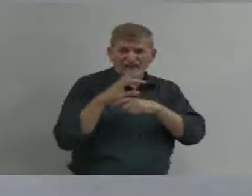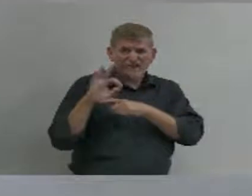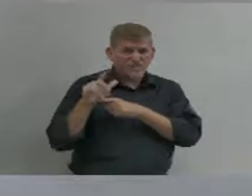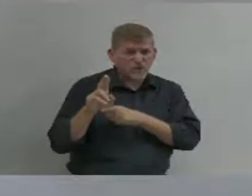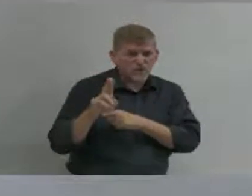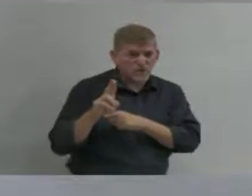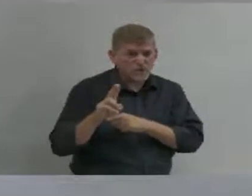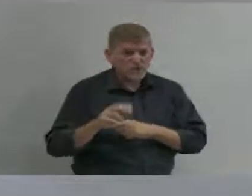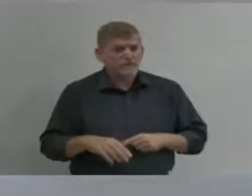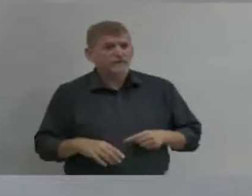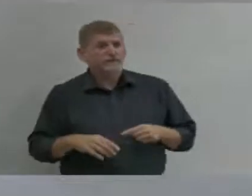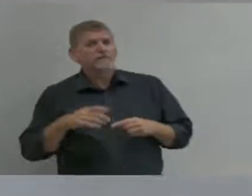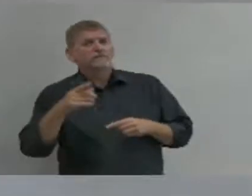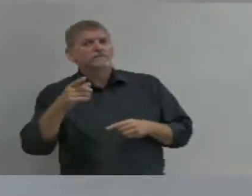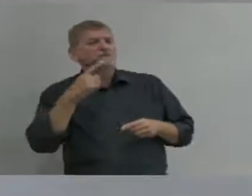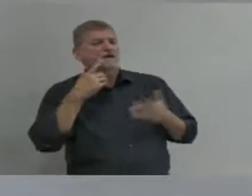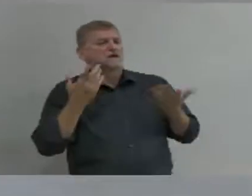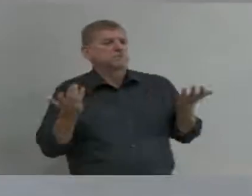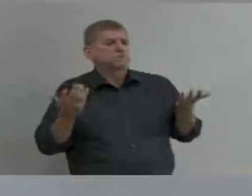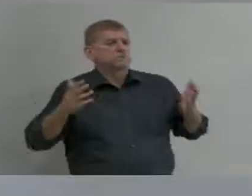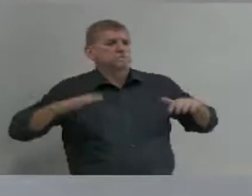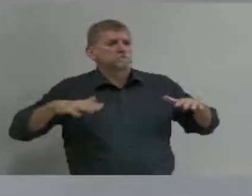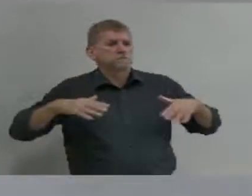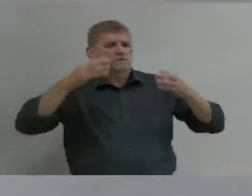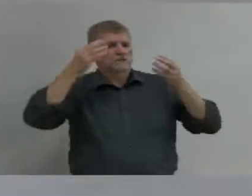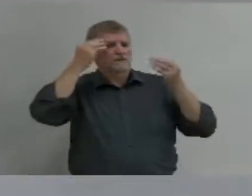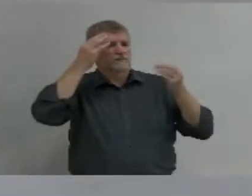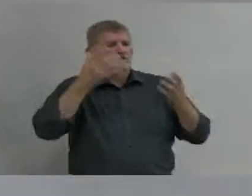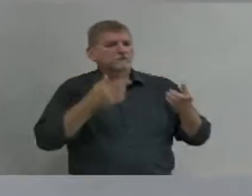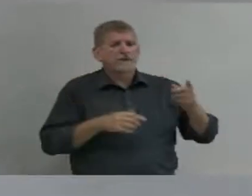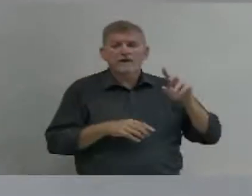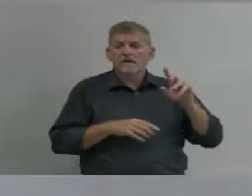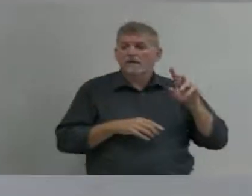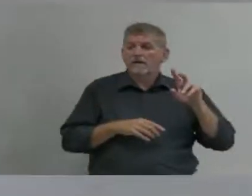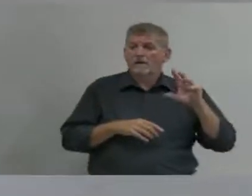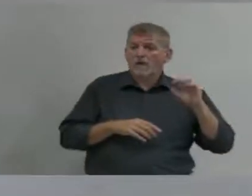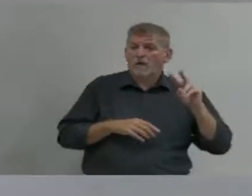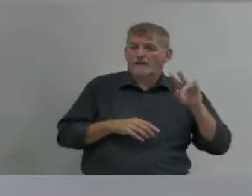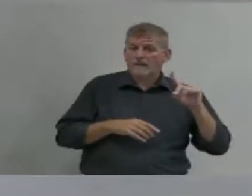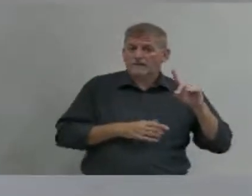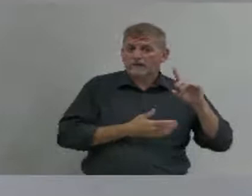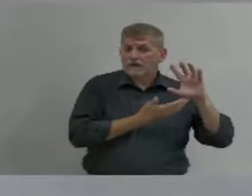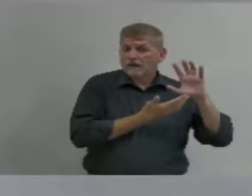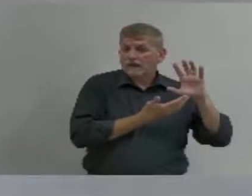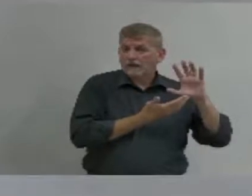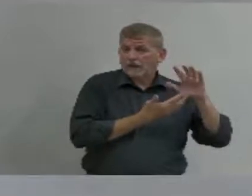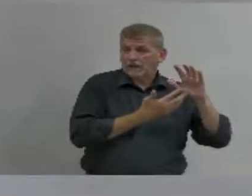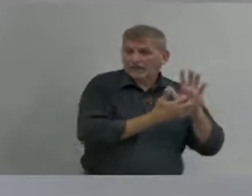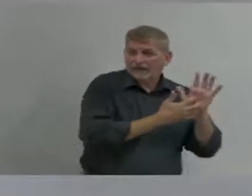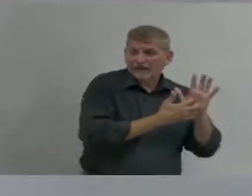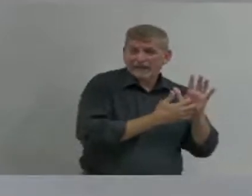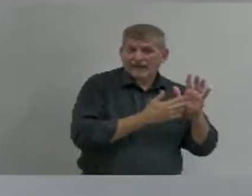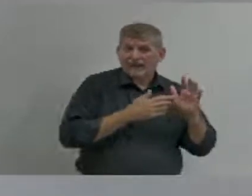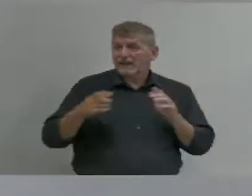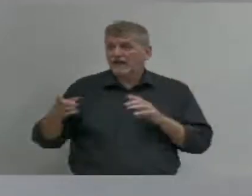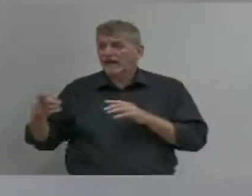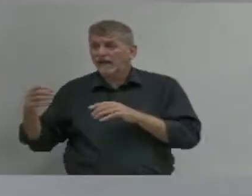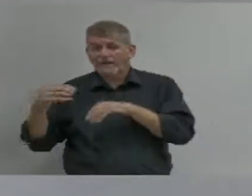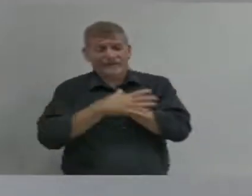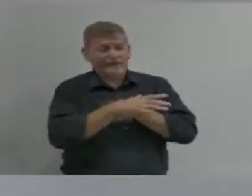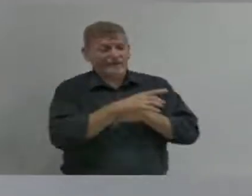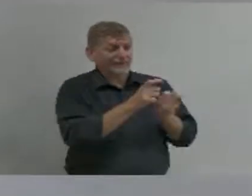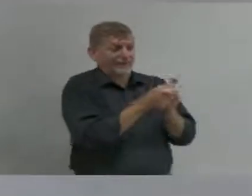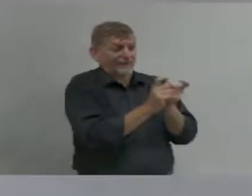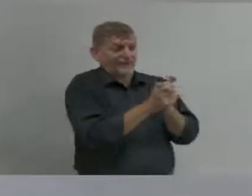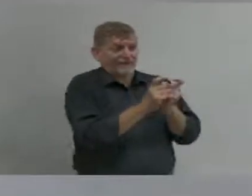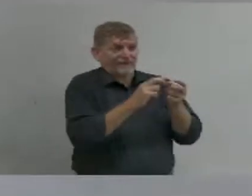much information about known mutations of the virus. Dr. Bean or Dr. Ramirez, have you seen any information about either of those? I